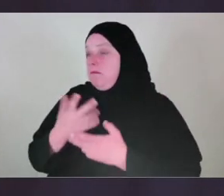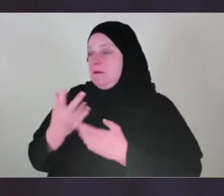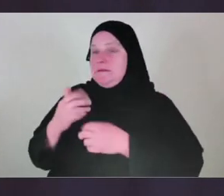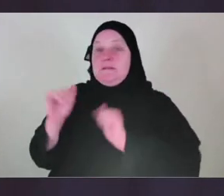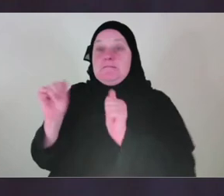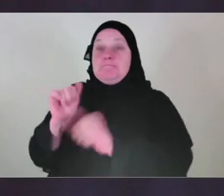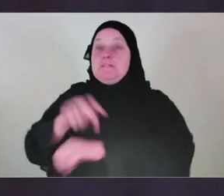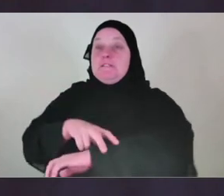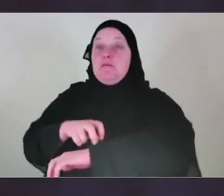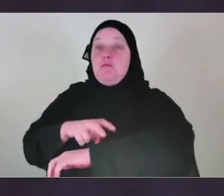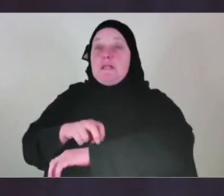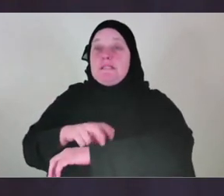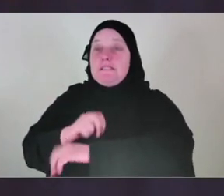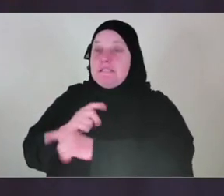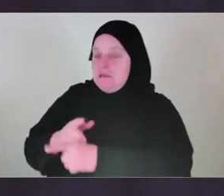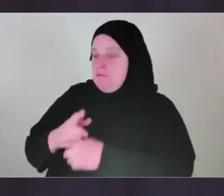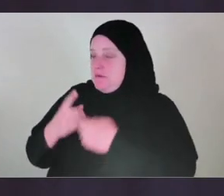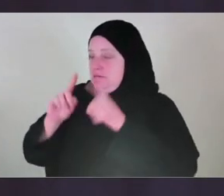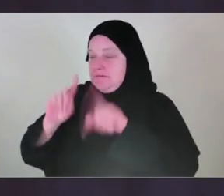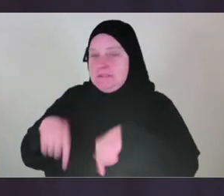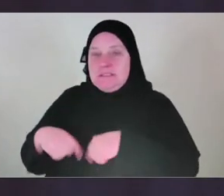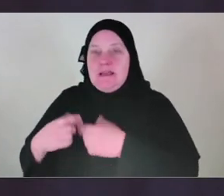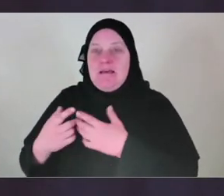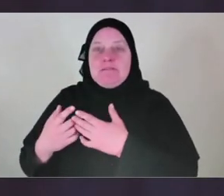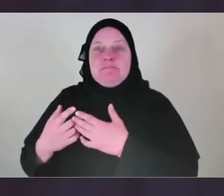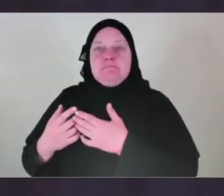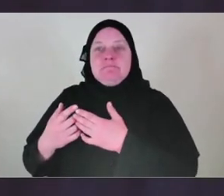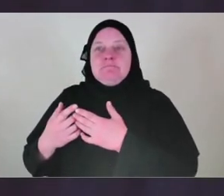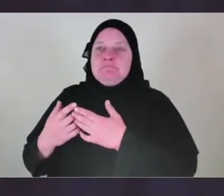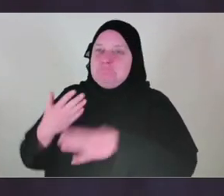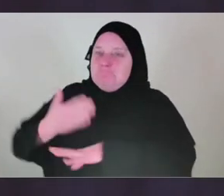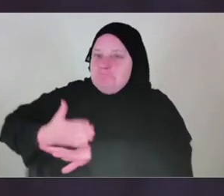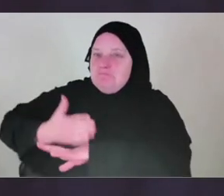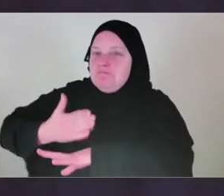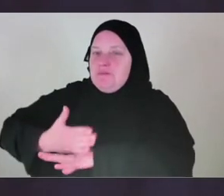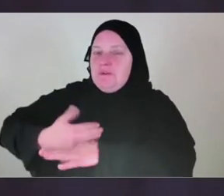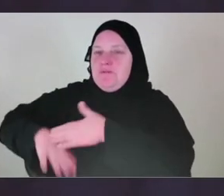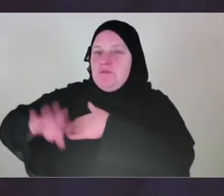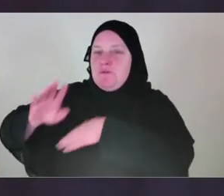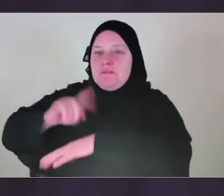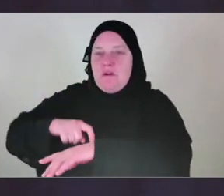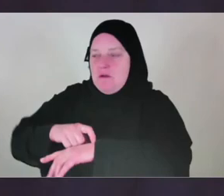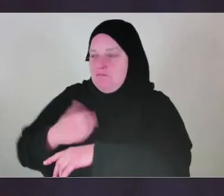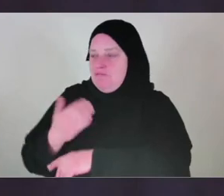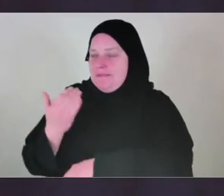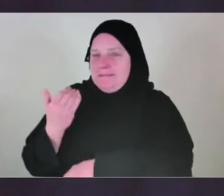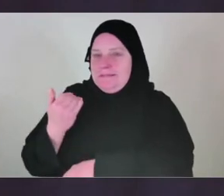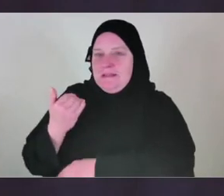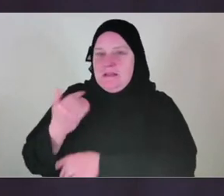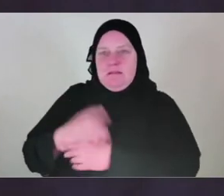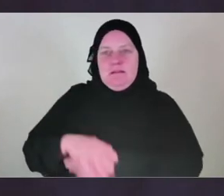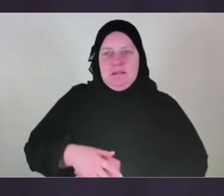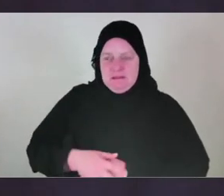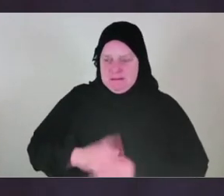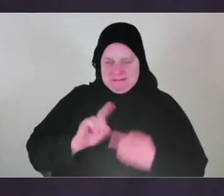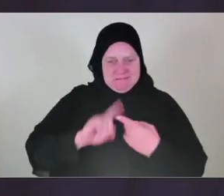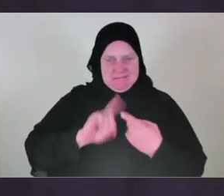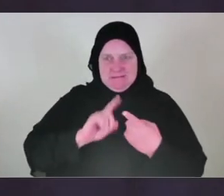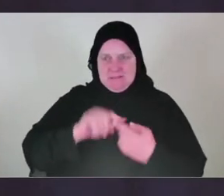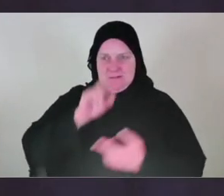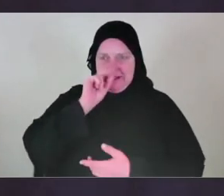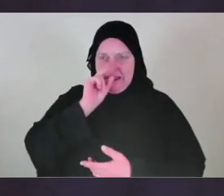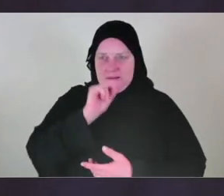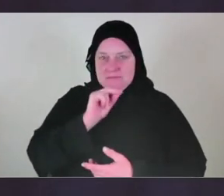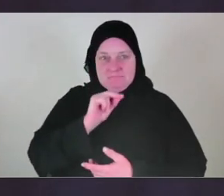second year of their trade. It's a very young age. Many aren't even married by that age.